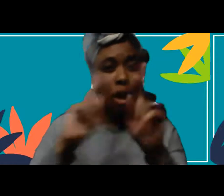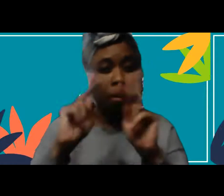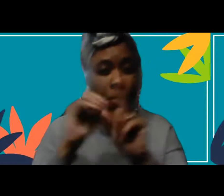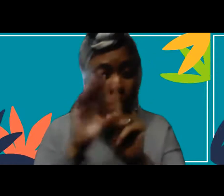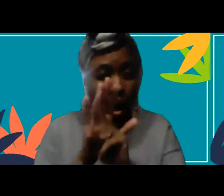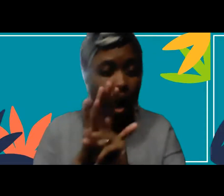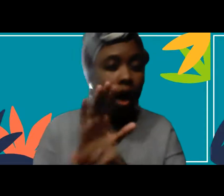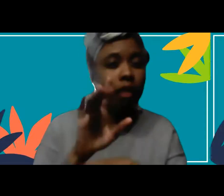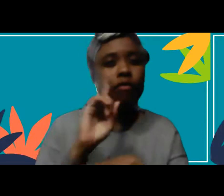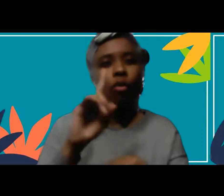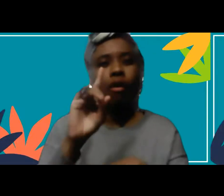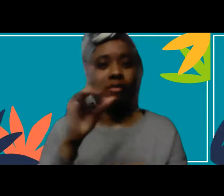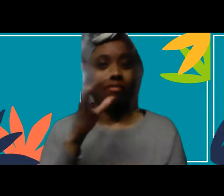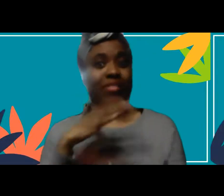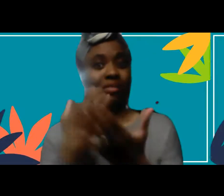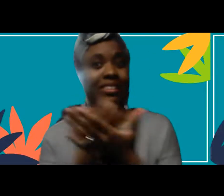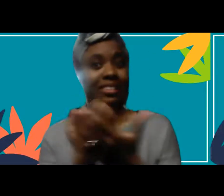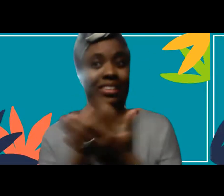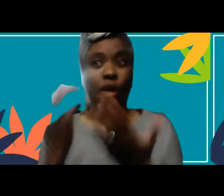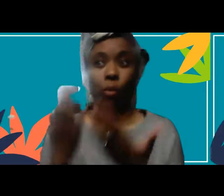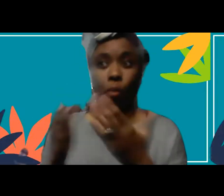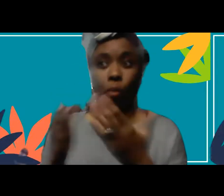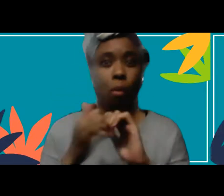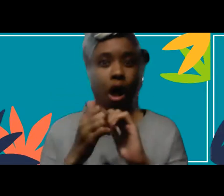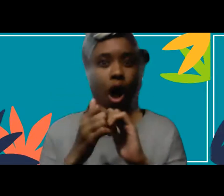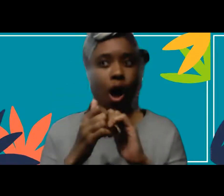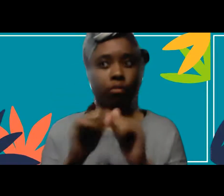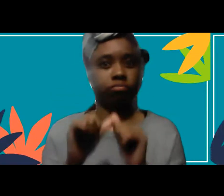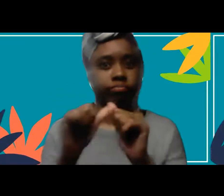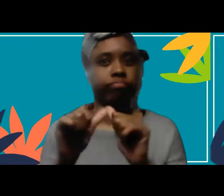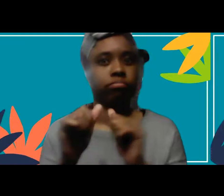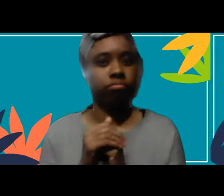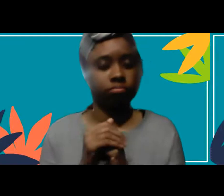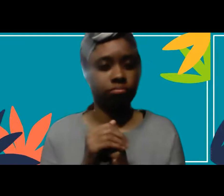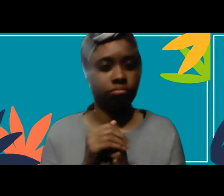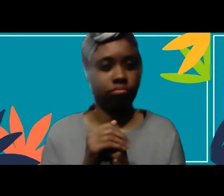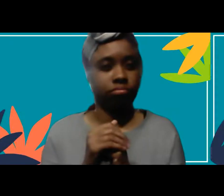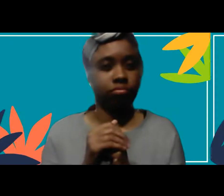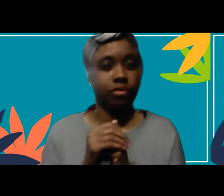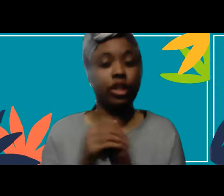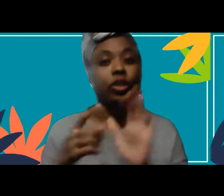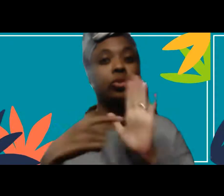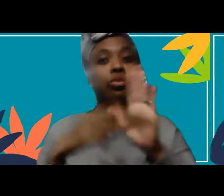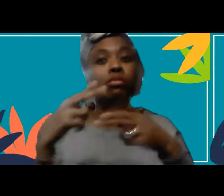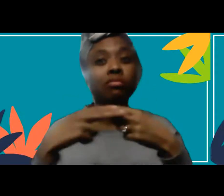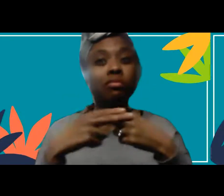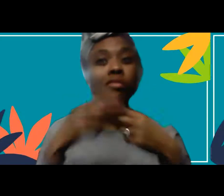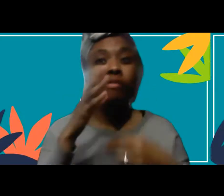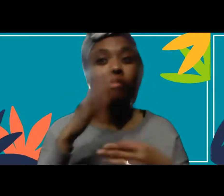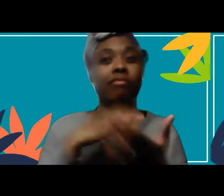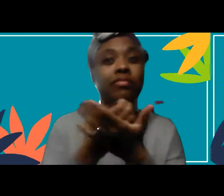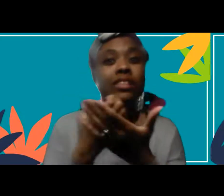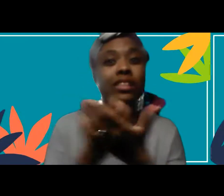economy as the proposal for how we could move this. So if we could go to the slide on the feminist economy link,